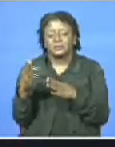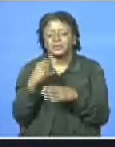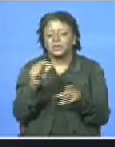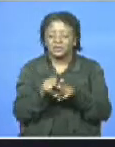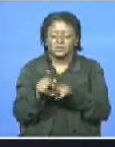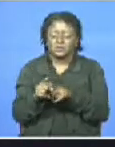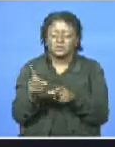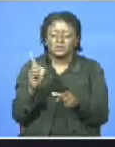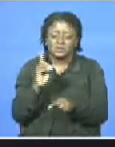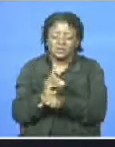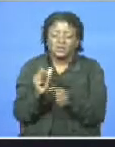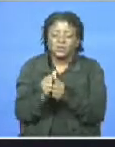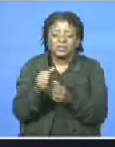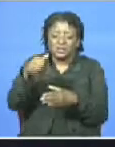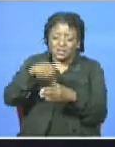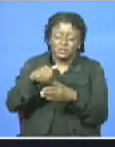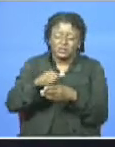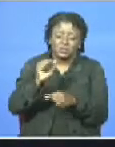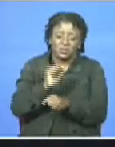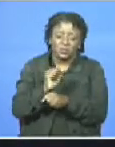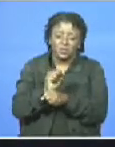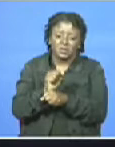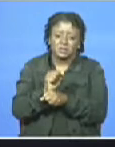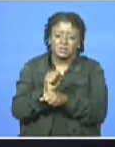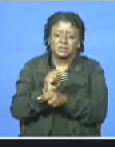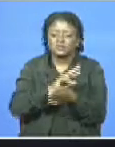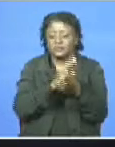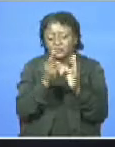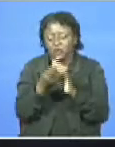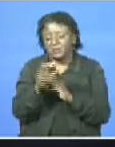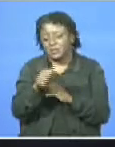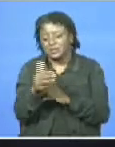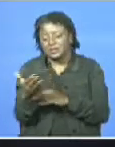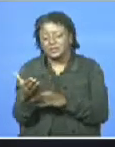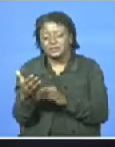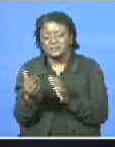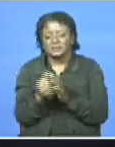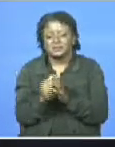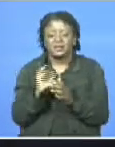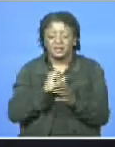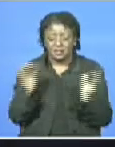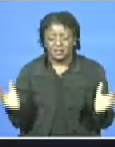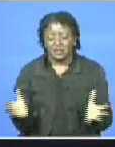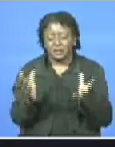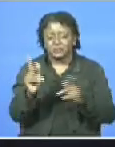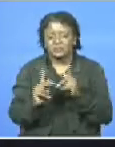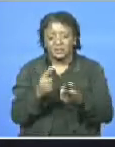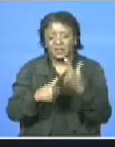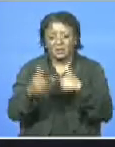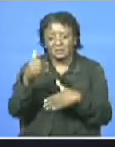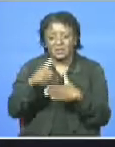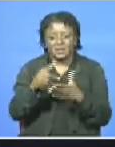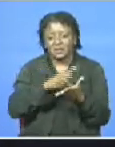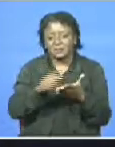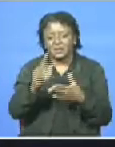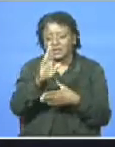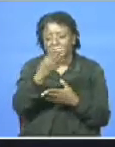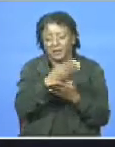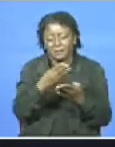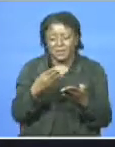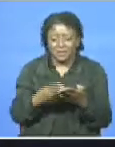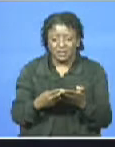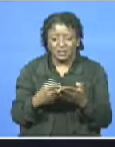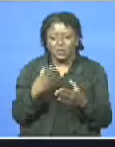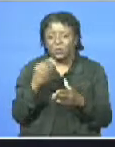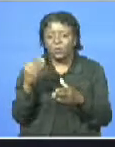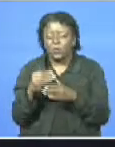with internal works, institutional reform and so on. So I am encouraging persons to come in to pay your bills or